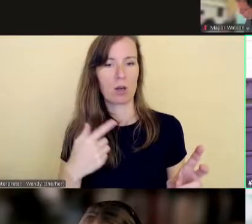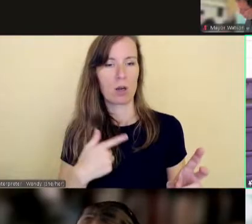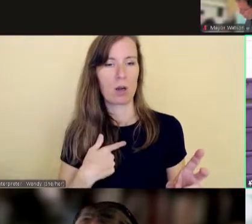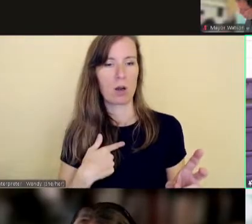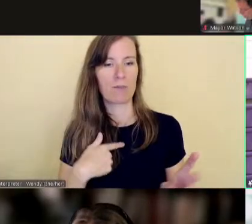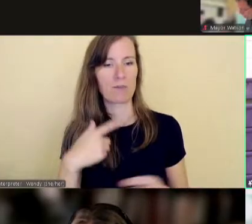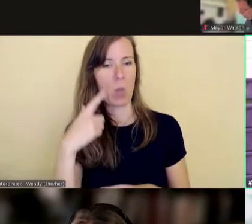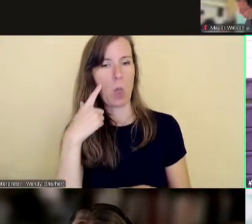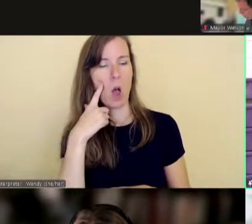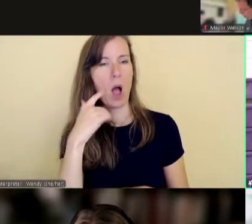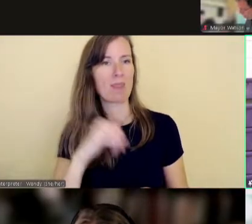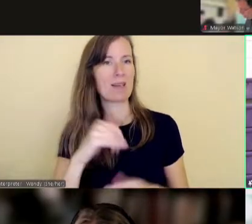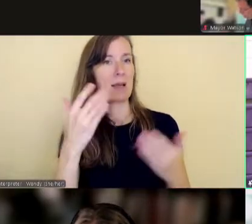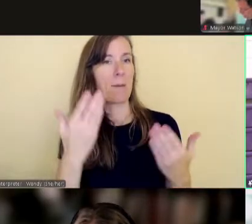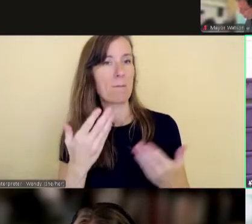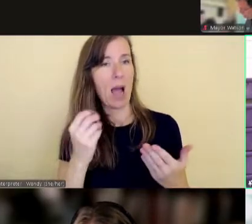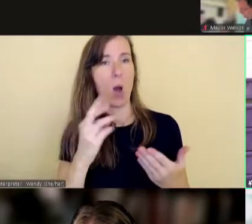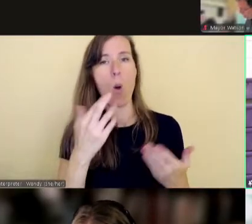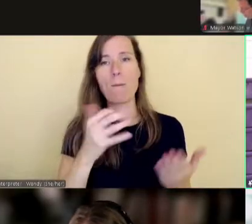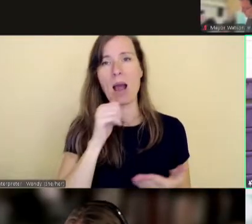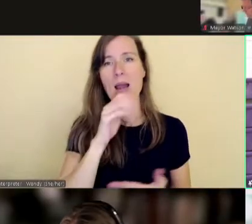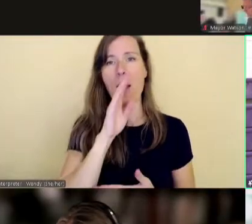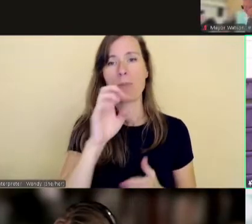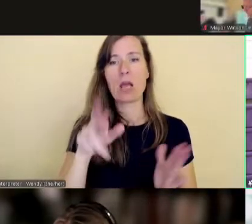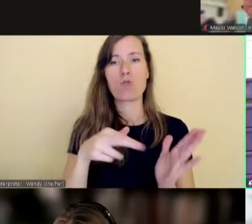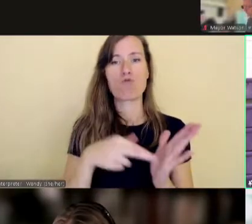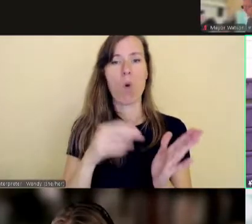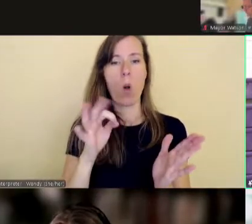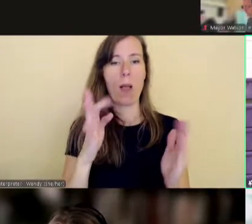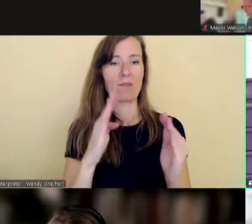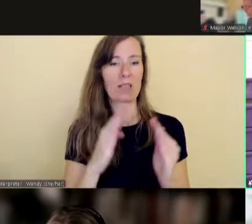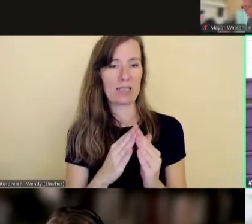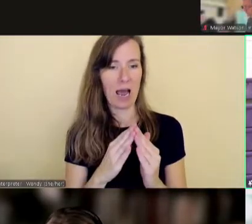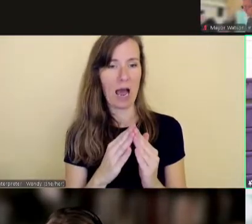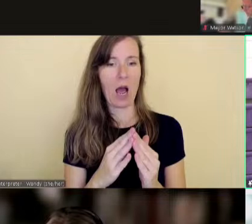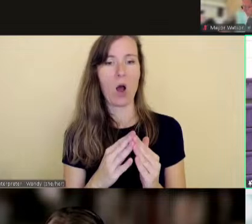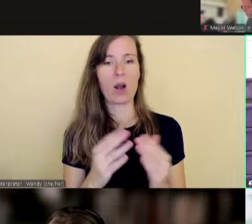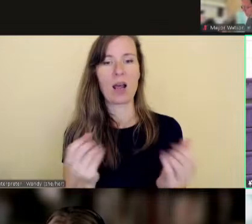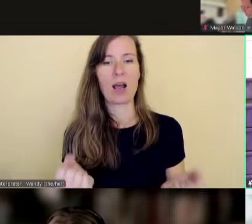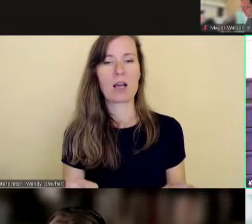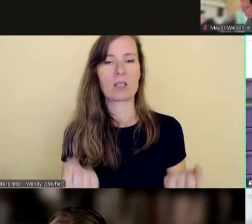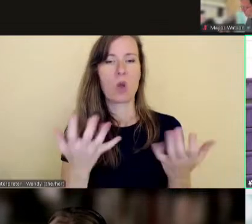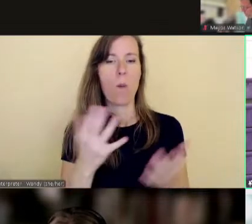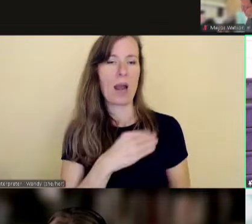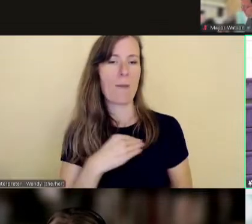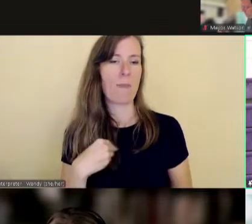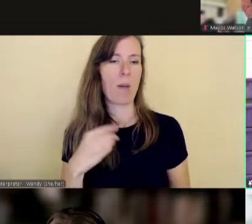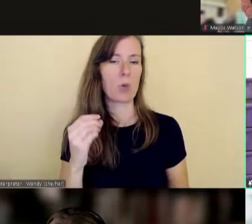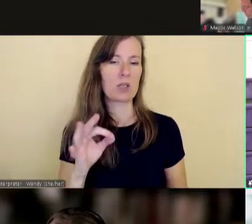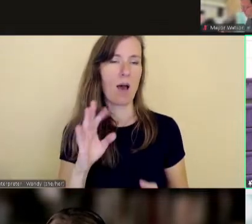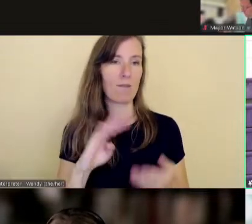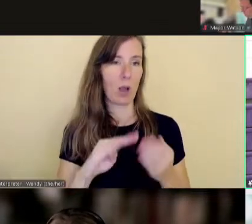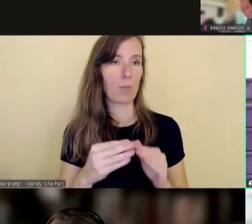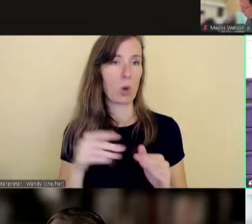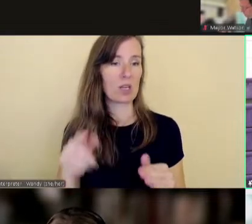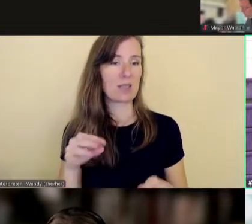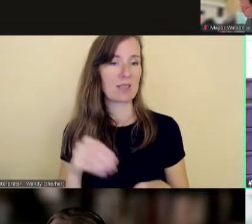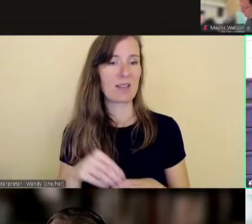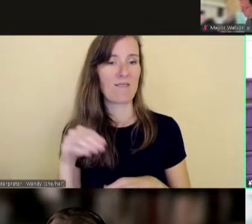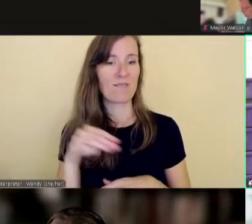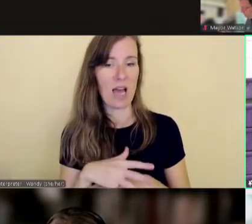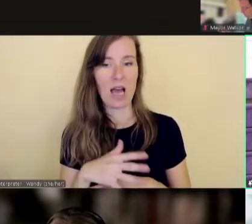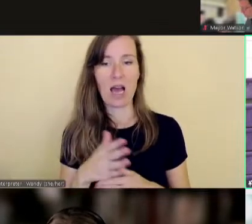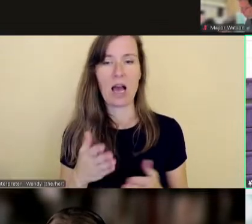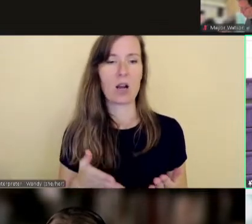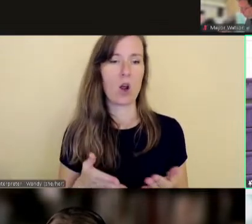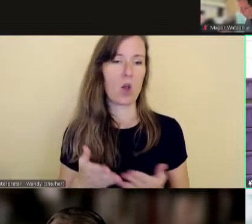town, given the effect that this has on so many members of the community, we thought that the town could play an important role in partnership with community groups to